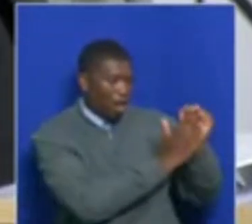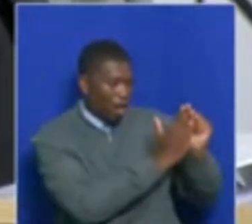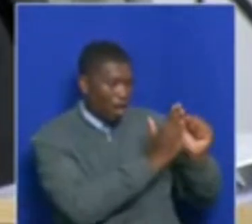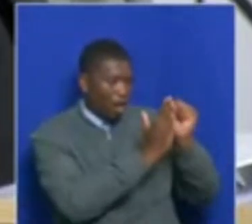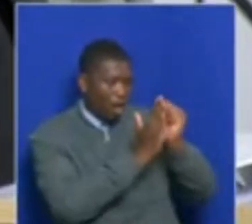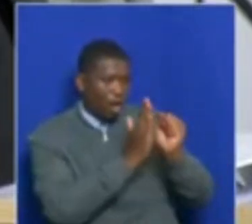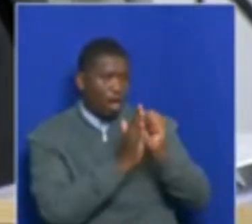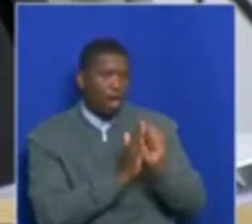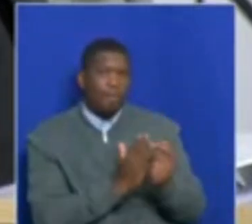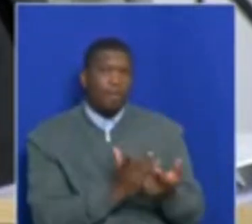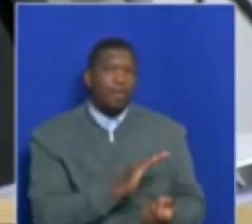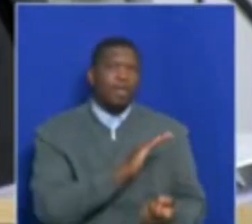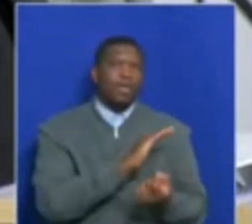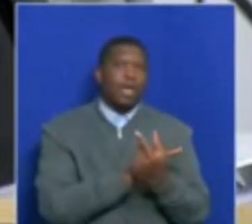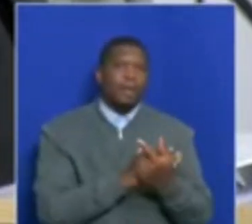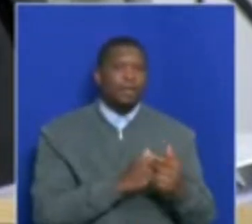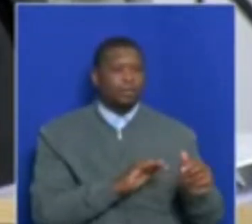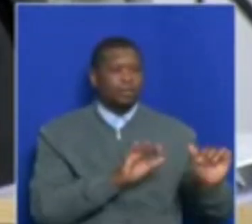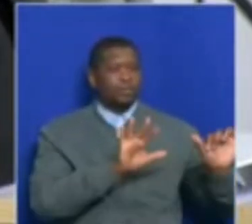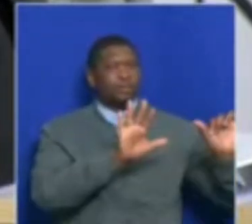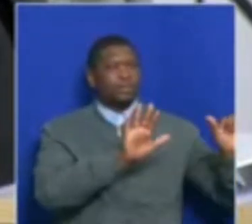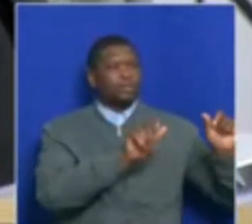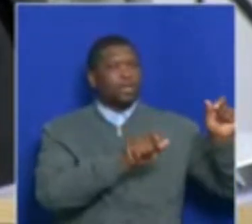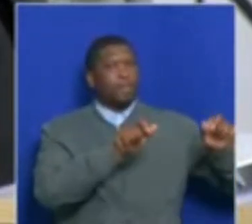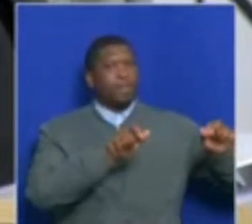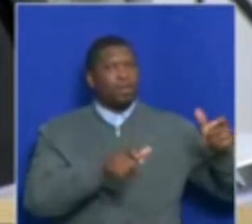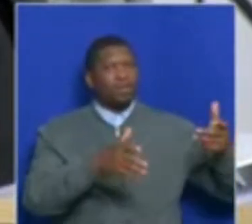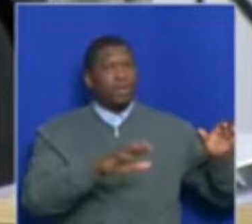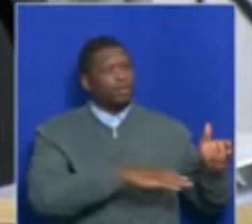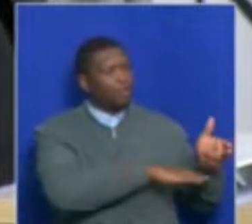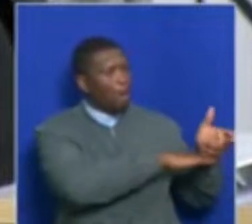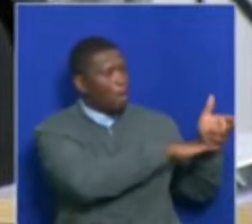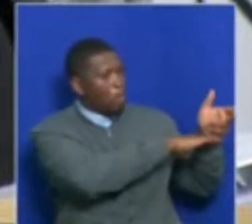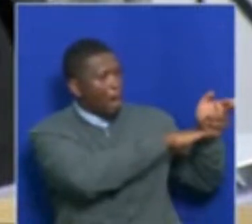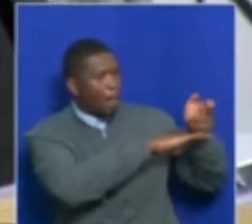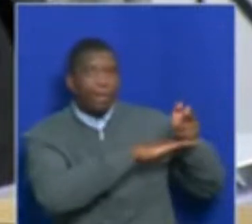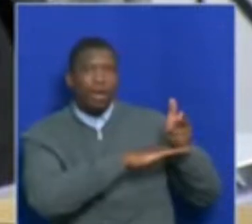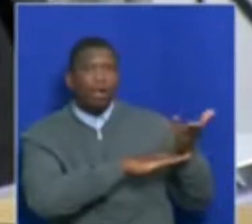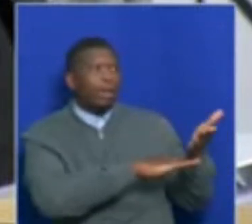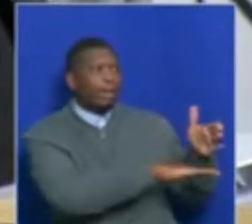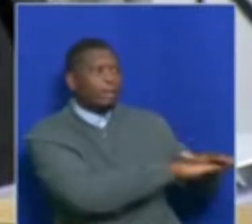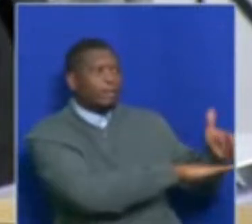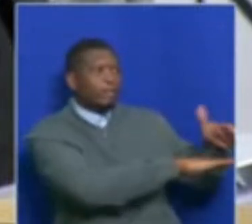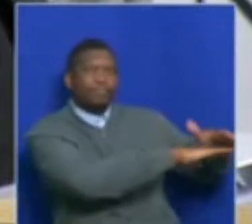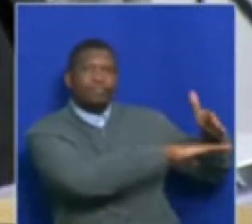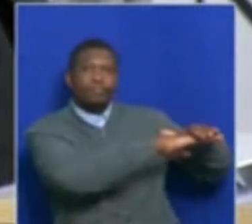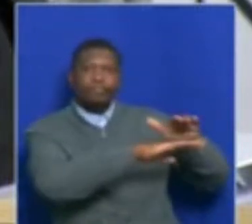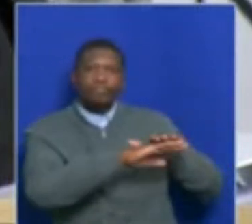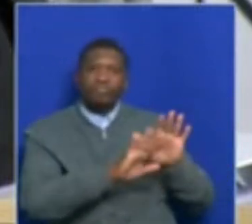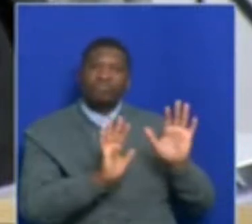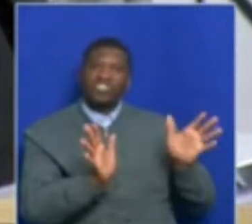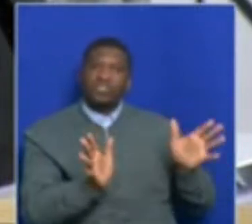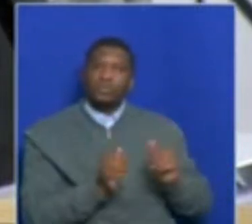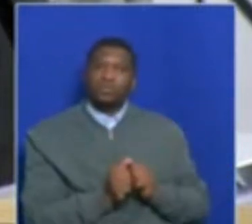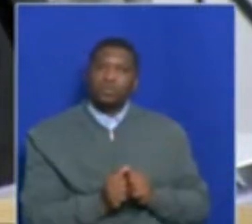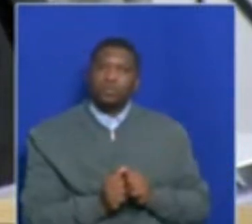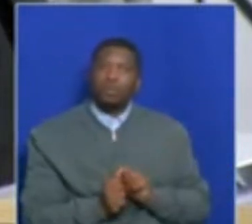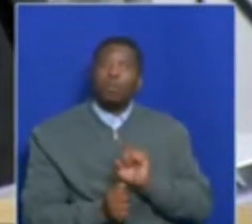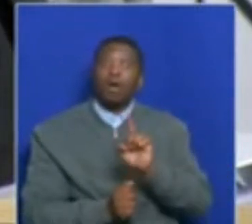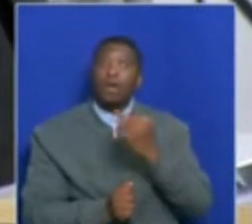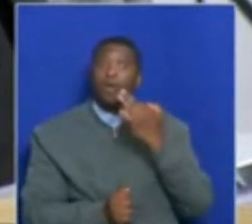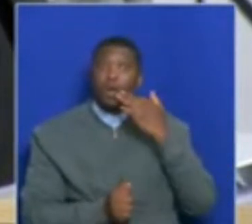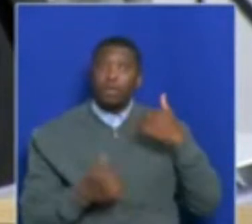and killed. However, when you do an investigation at the crime scene, you find only